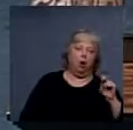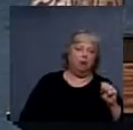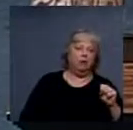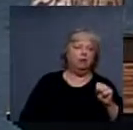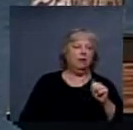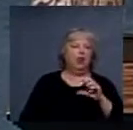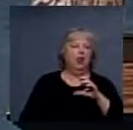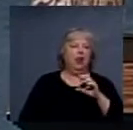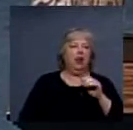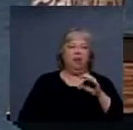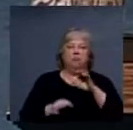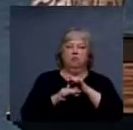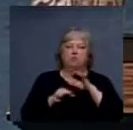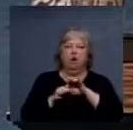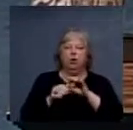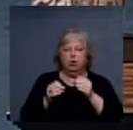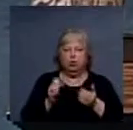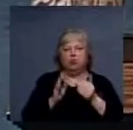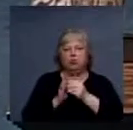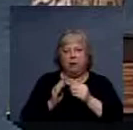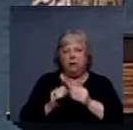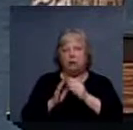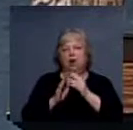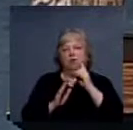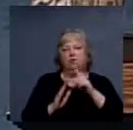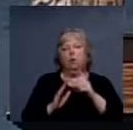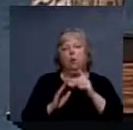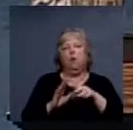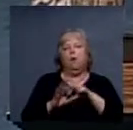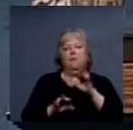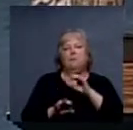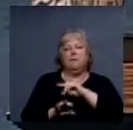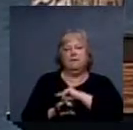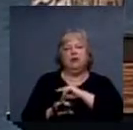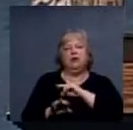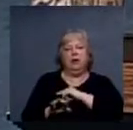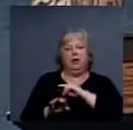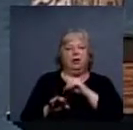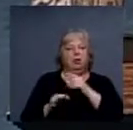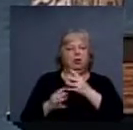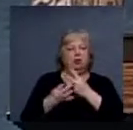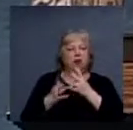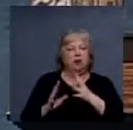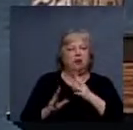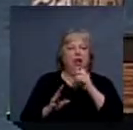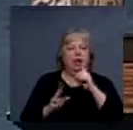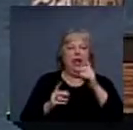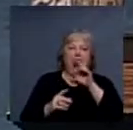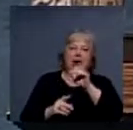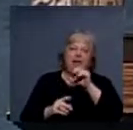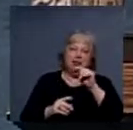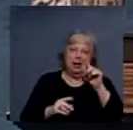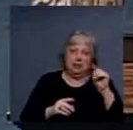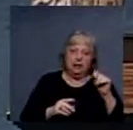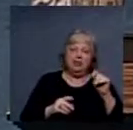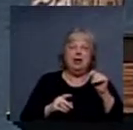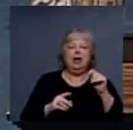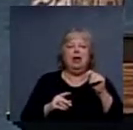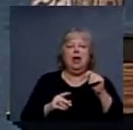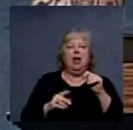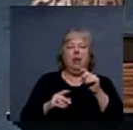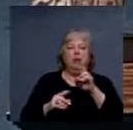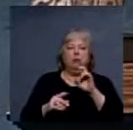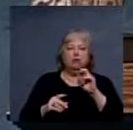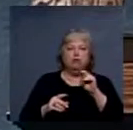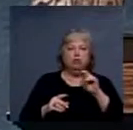registration restoration of voting rights for convicted felons, AT&T Director External Affairs Ronald L. Dedman for